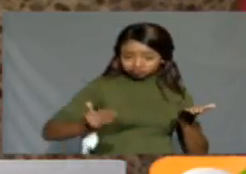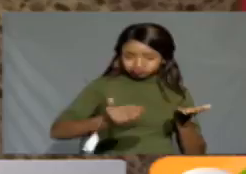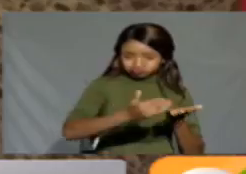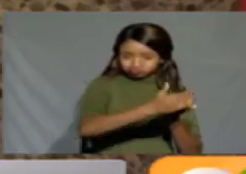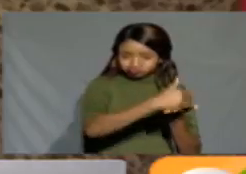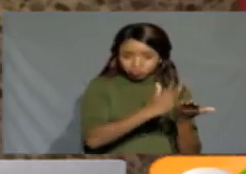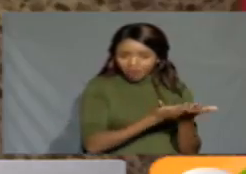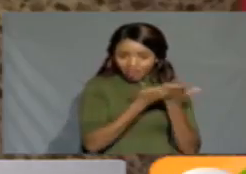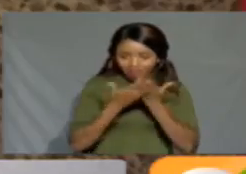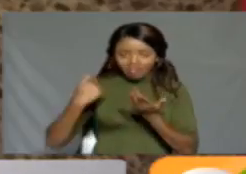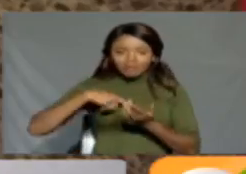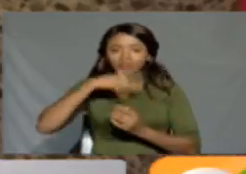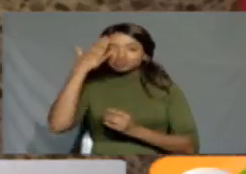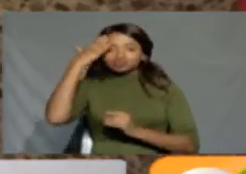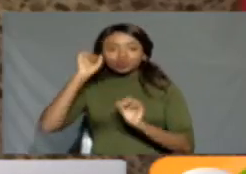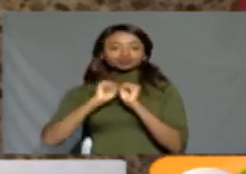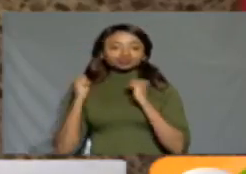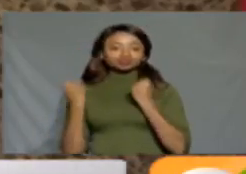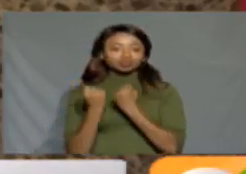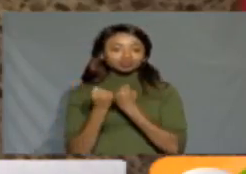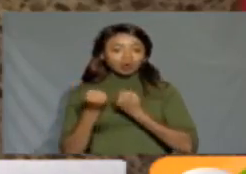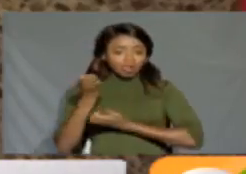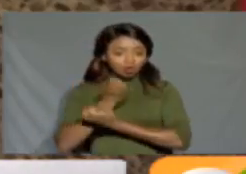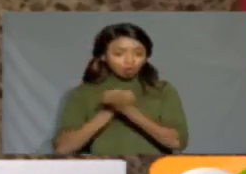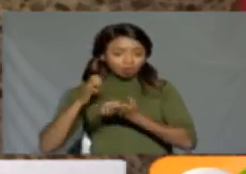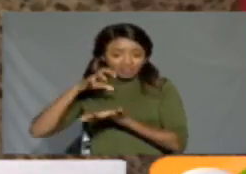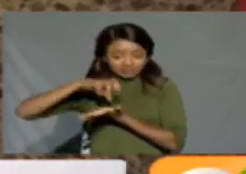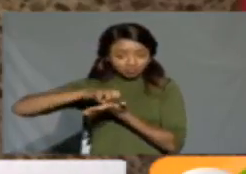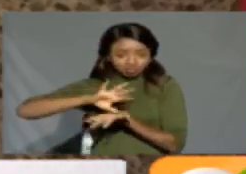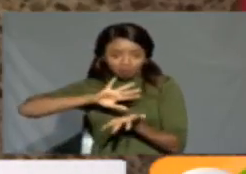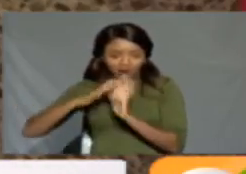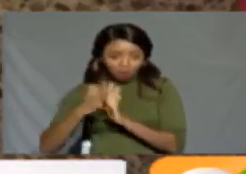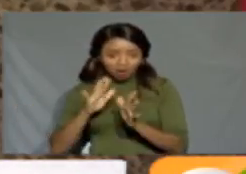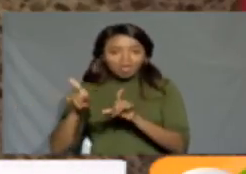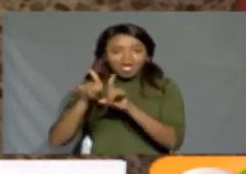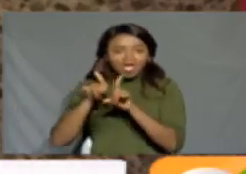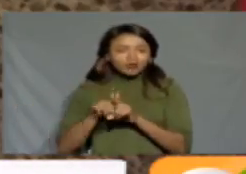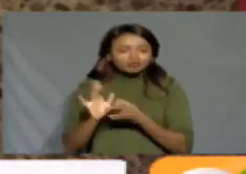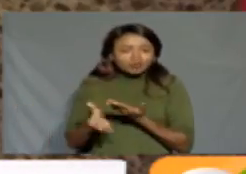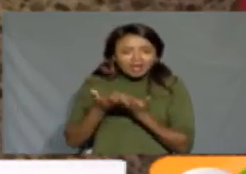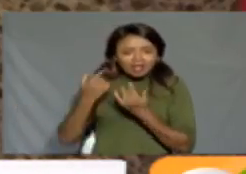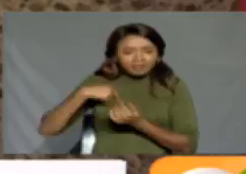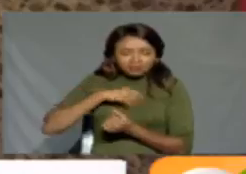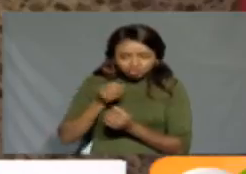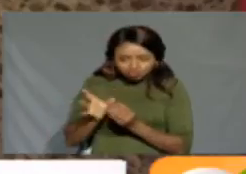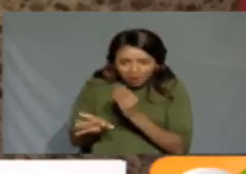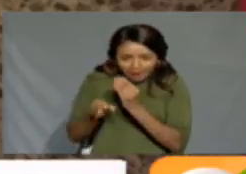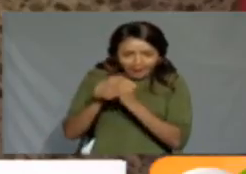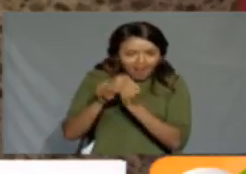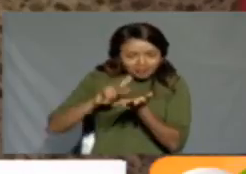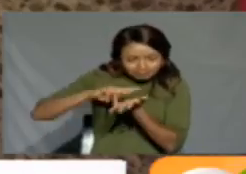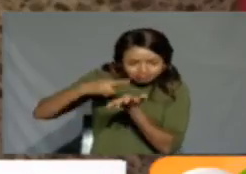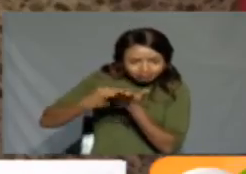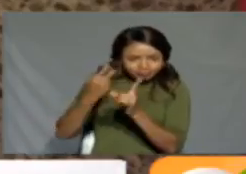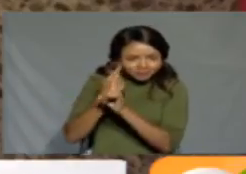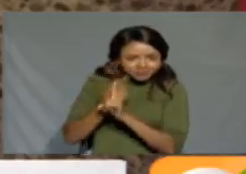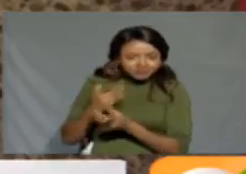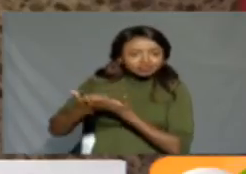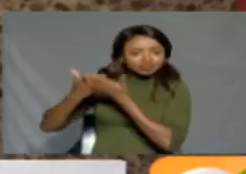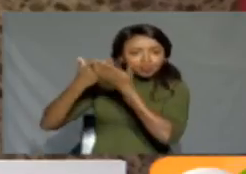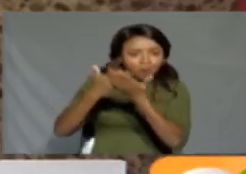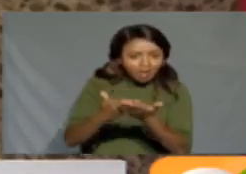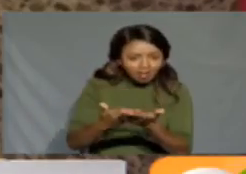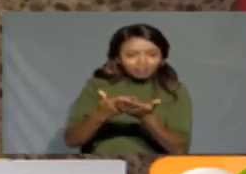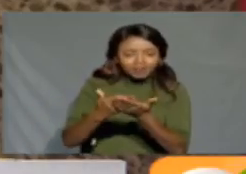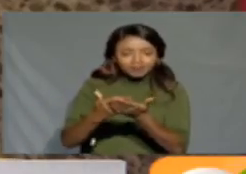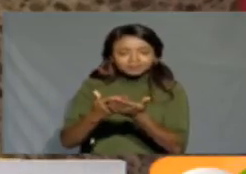the socio-economic status of our nation and to receive the invaluable inputs necessary for charting the